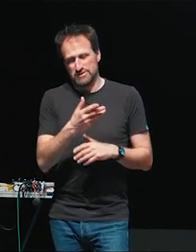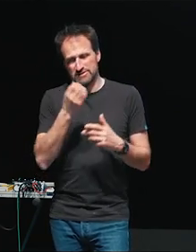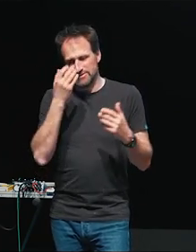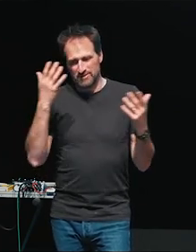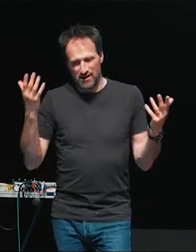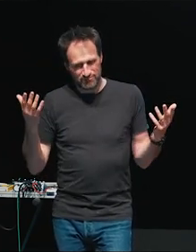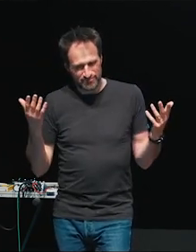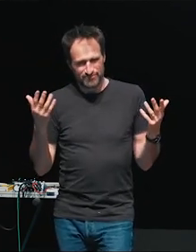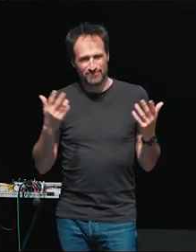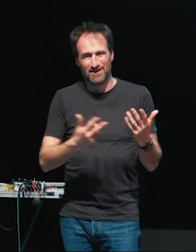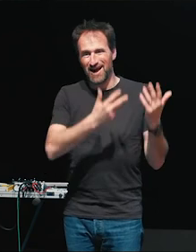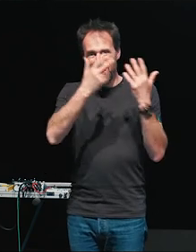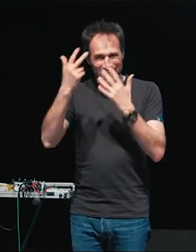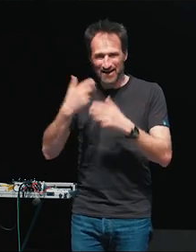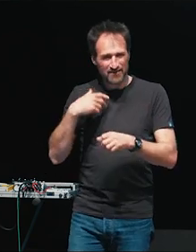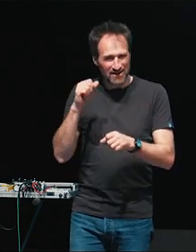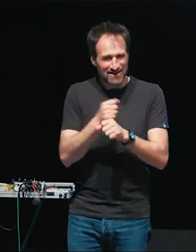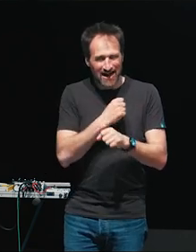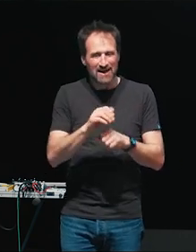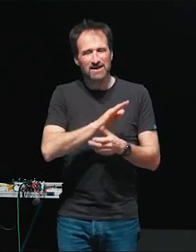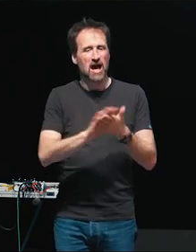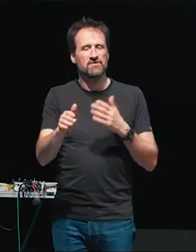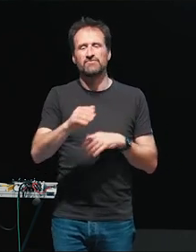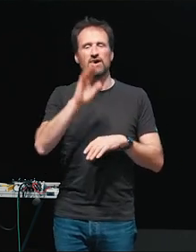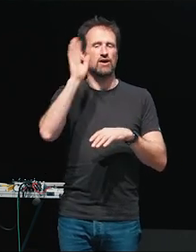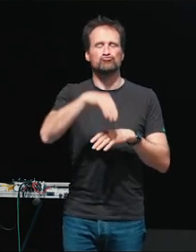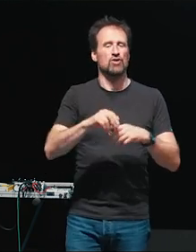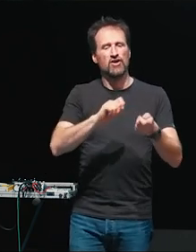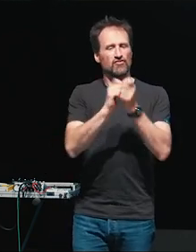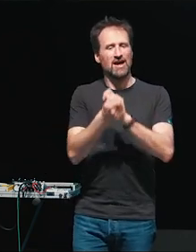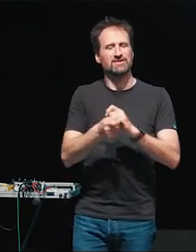right? We can't just simply change one part of it. Our company would fire all of us.